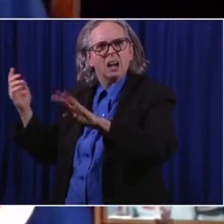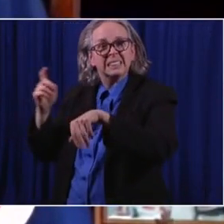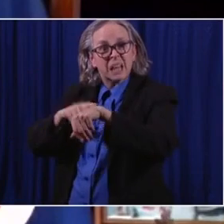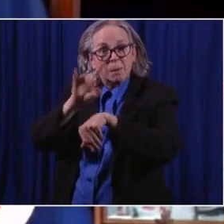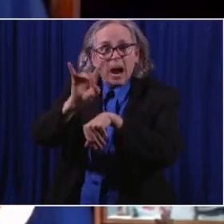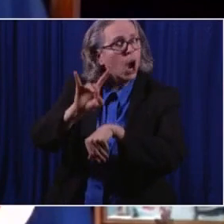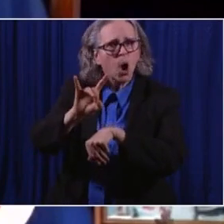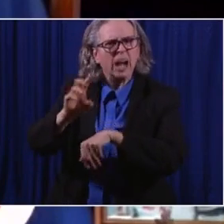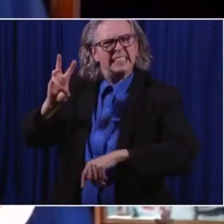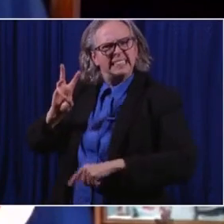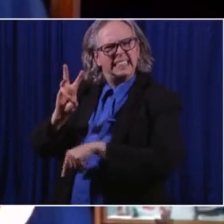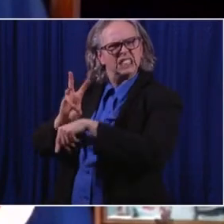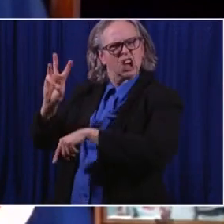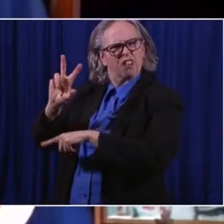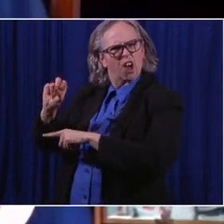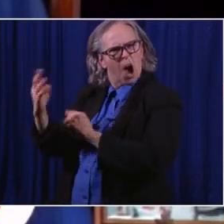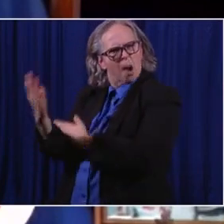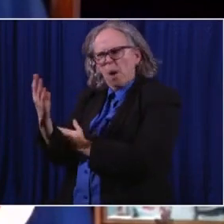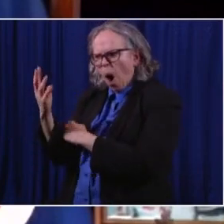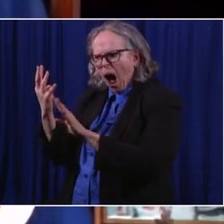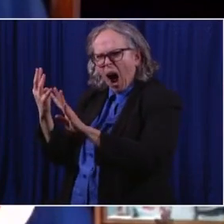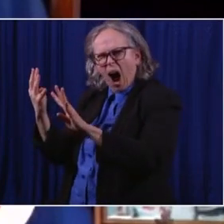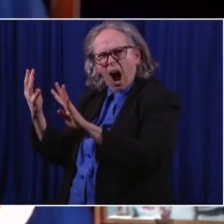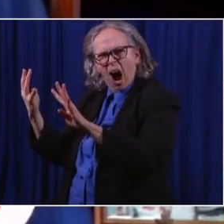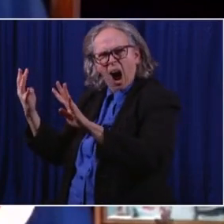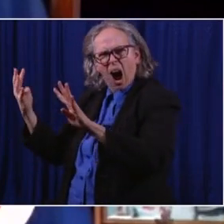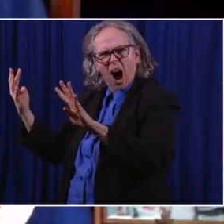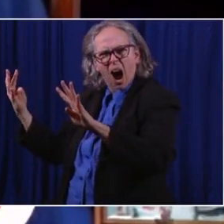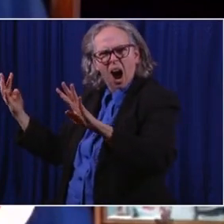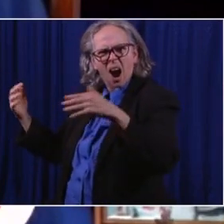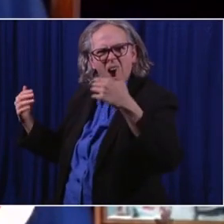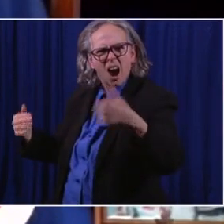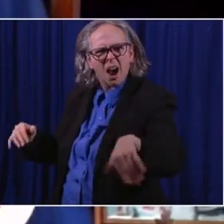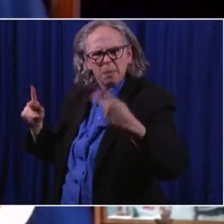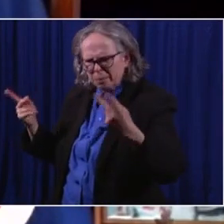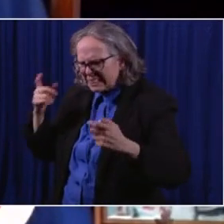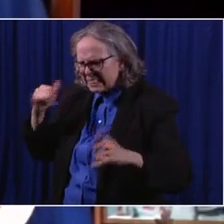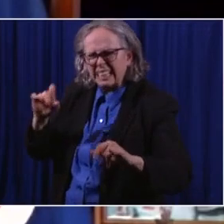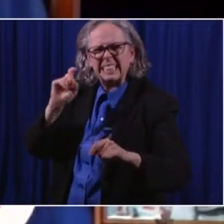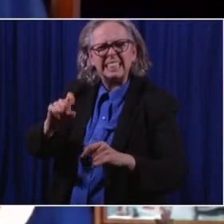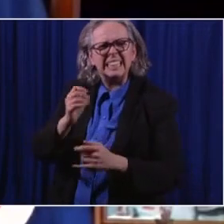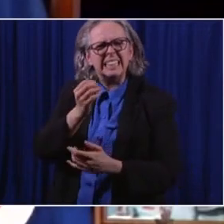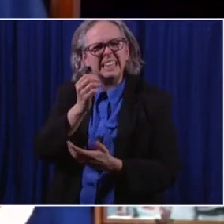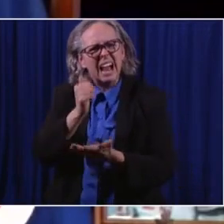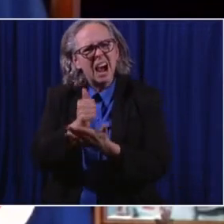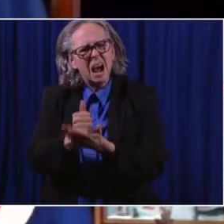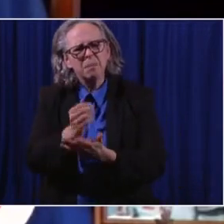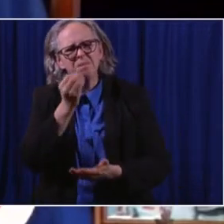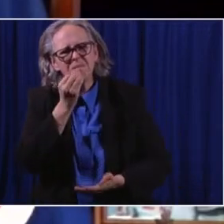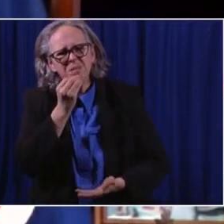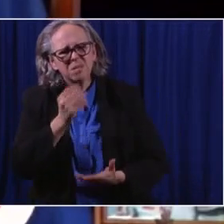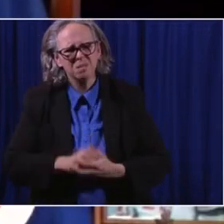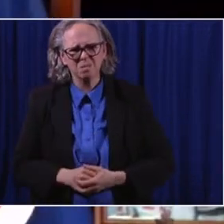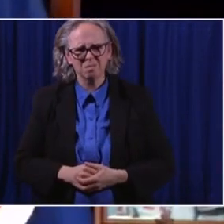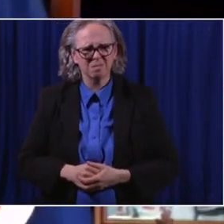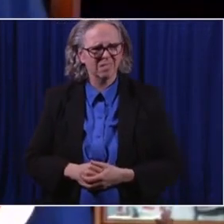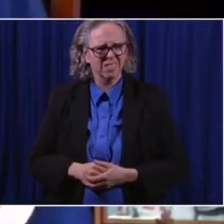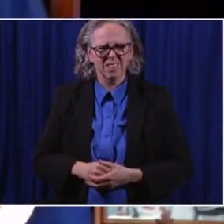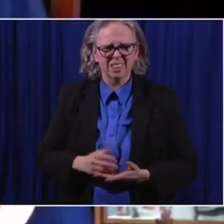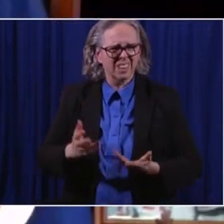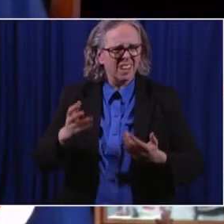so reach out to your local community, your food bank, through your church, wherever you might feel like you want to go, and help people out this